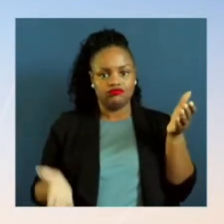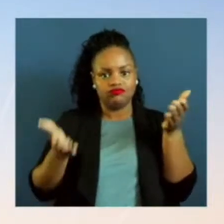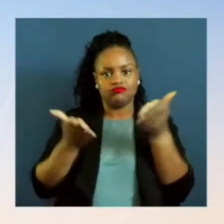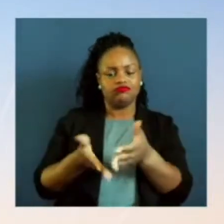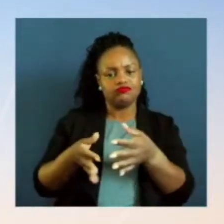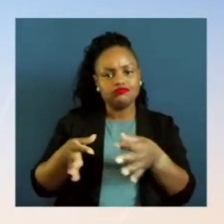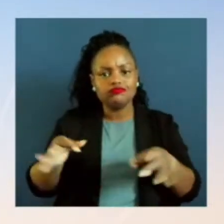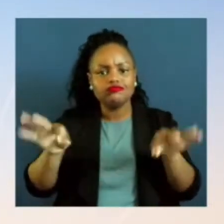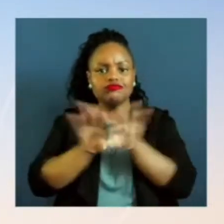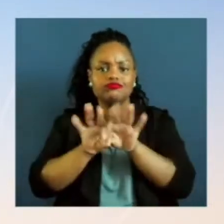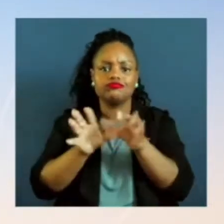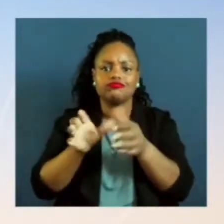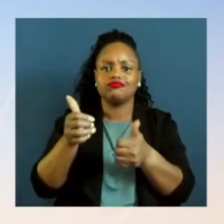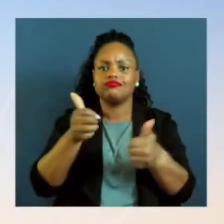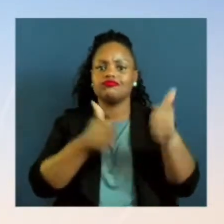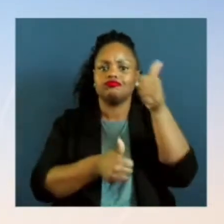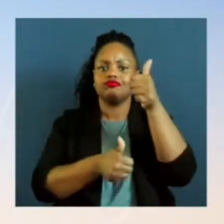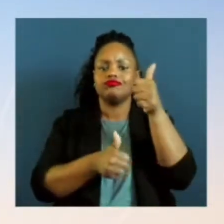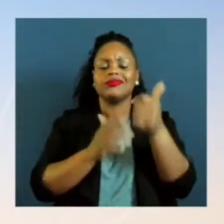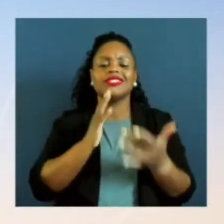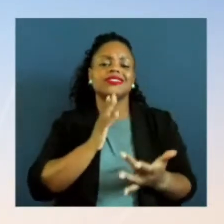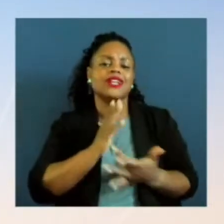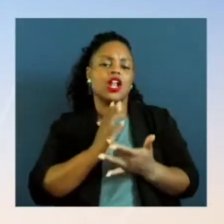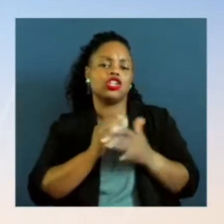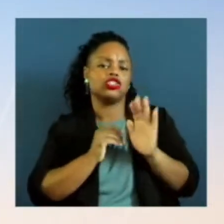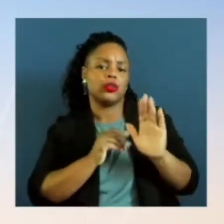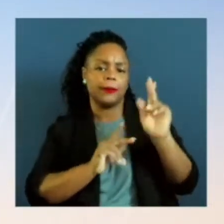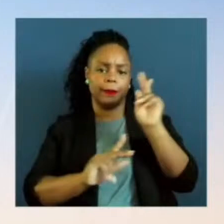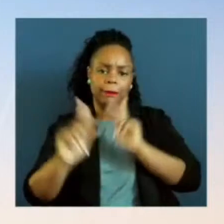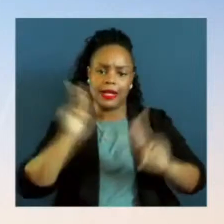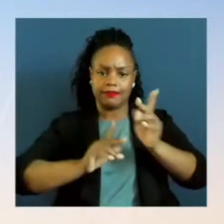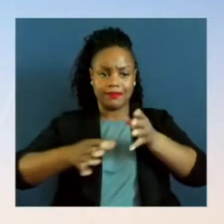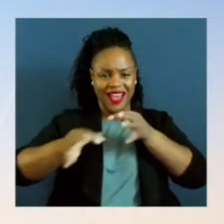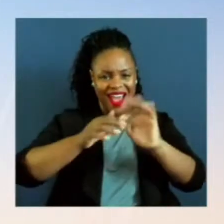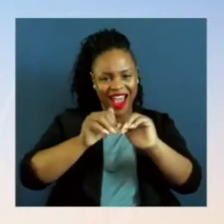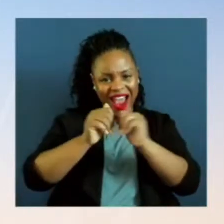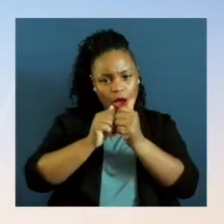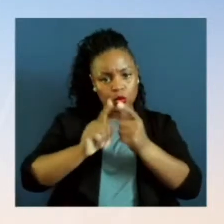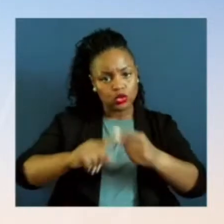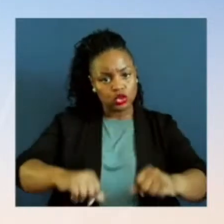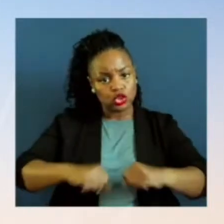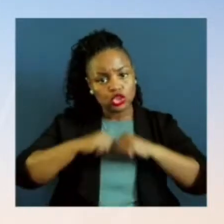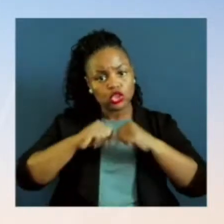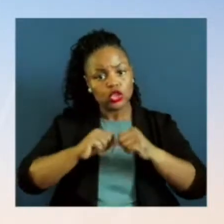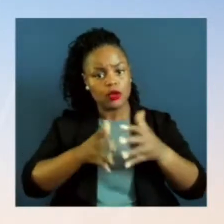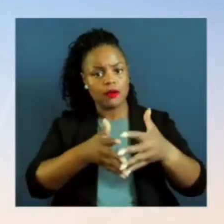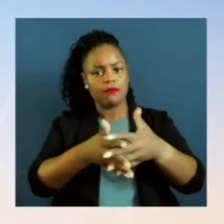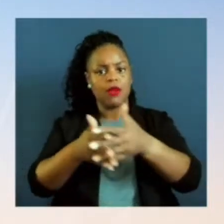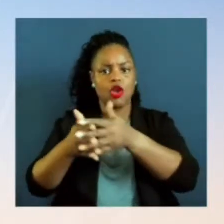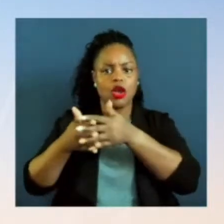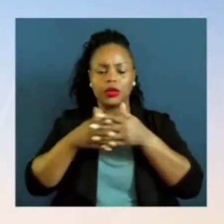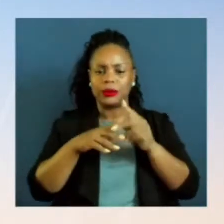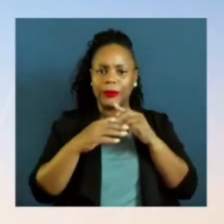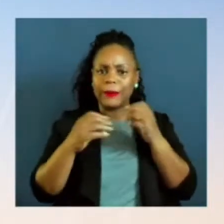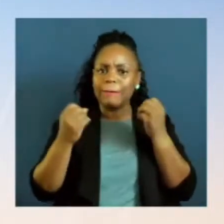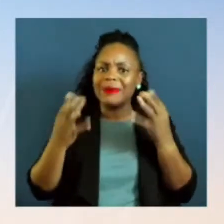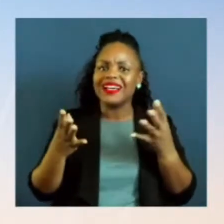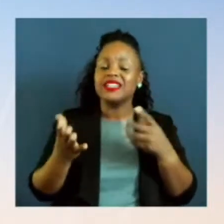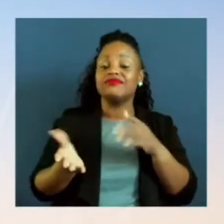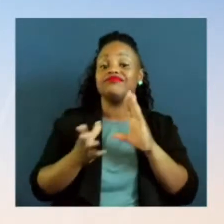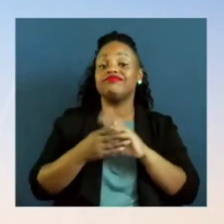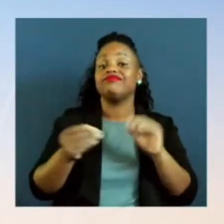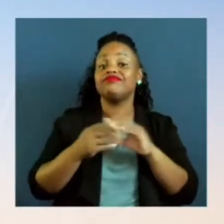secure America online. And a number of those executives pointed to multi-factor authentication as preventing 80